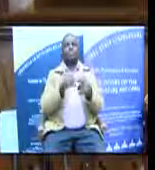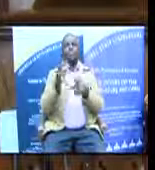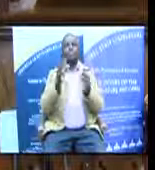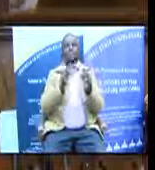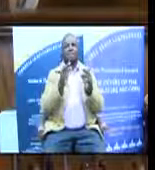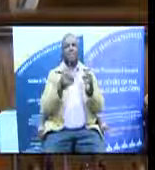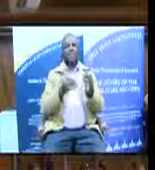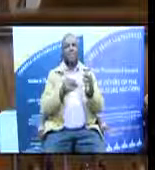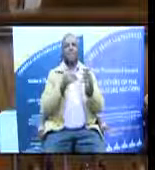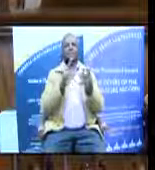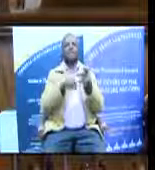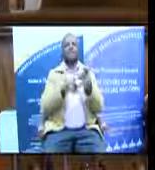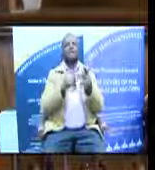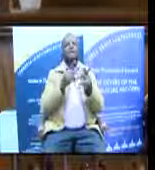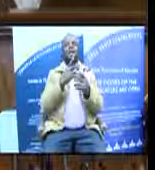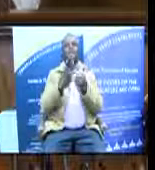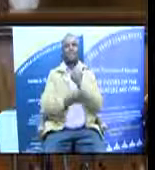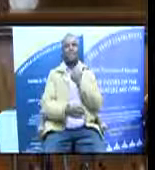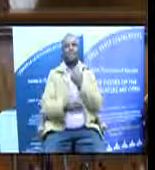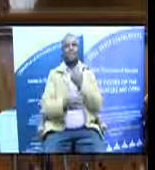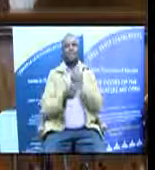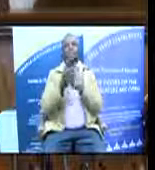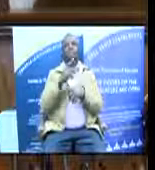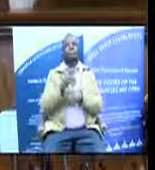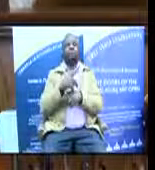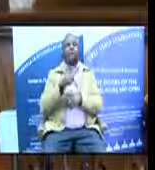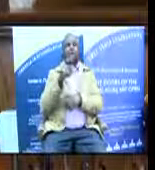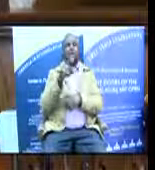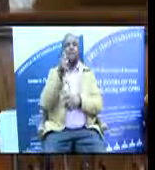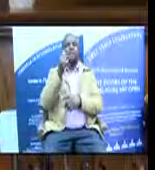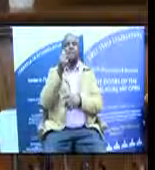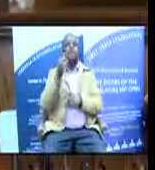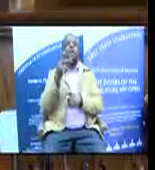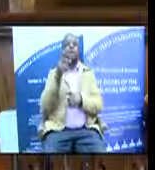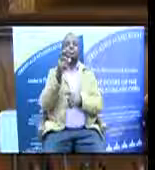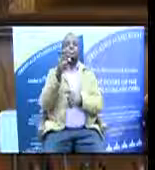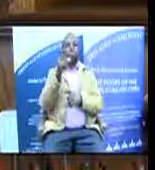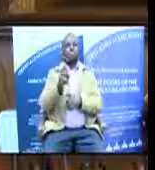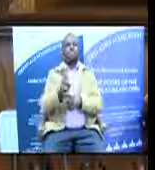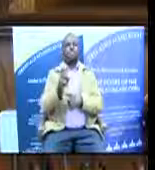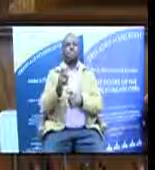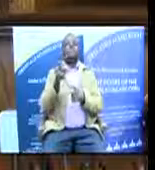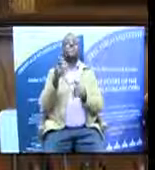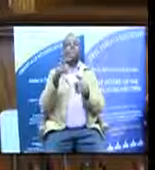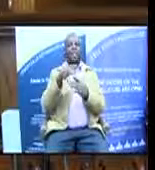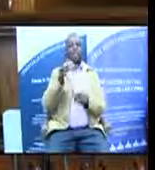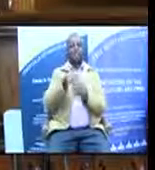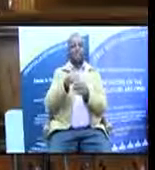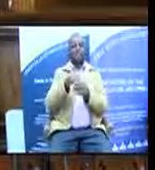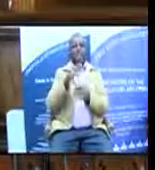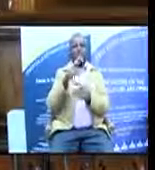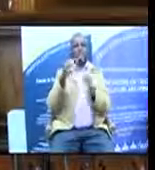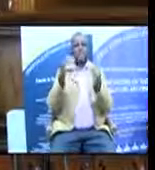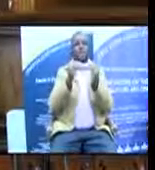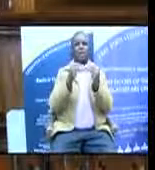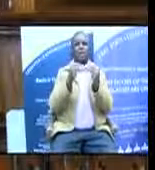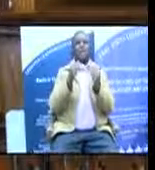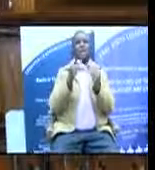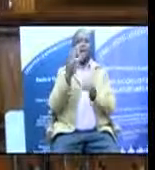Our world-renowned hero and icon, and the first democratically elected President of South Africa,